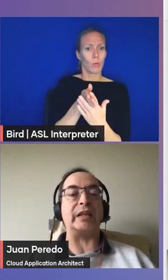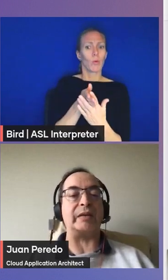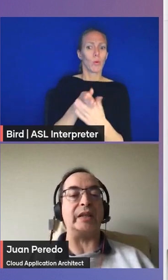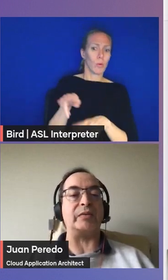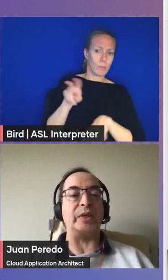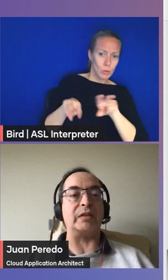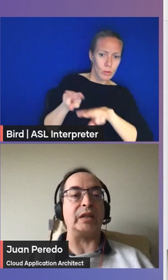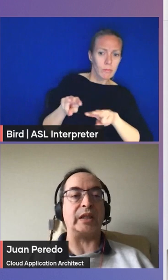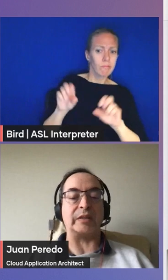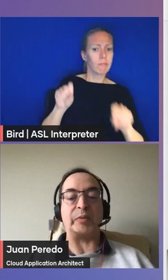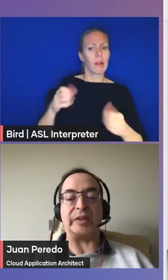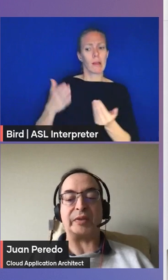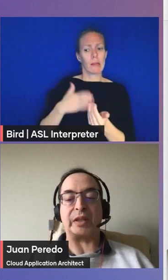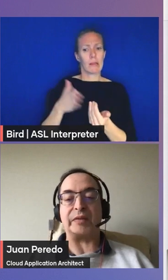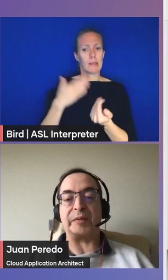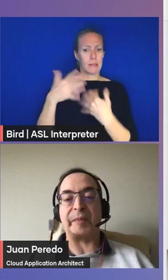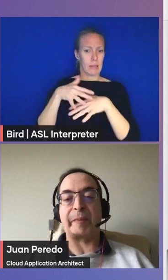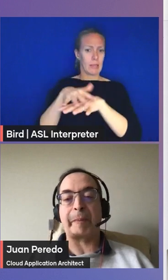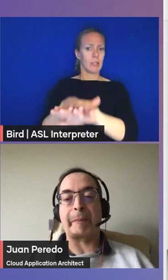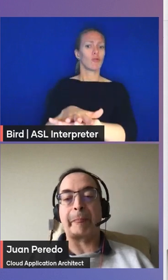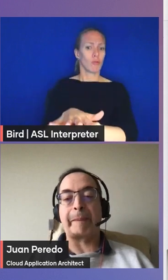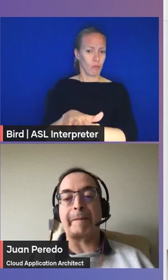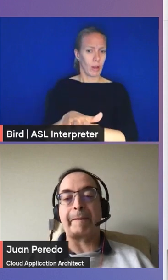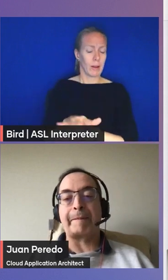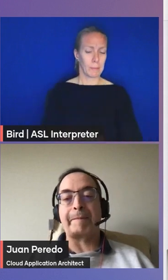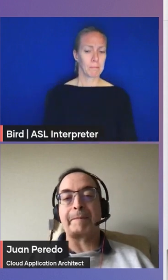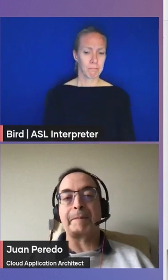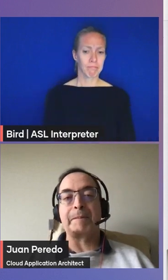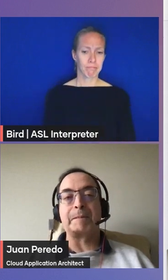easily integrated with EKS Blueprints for Terraform.